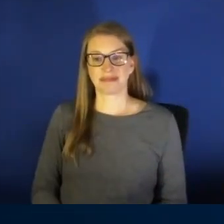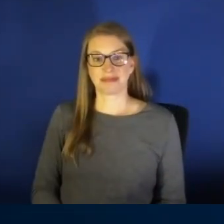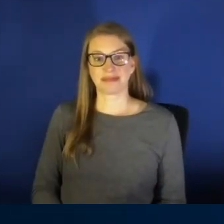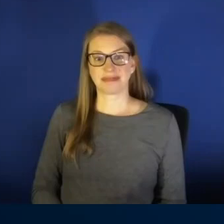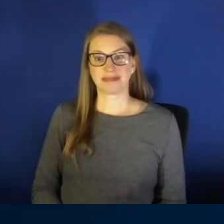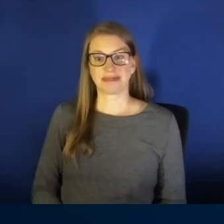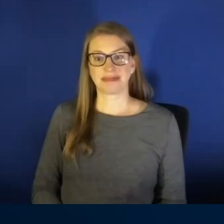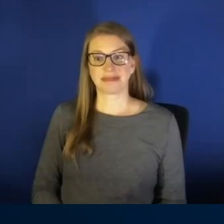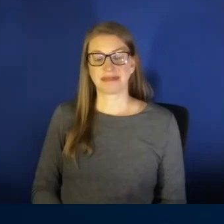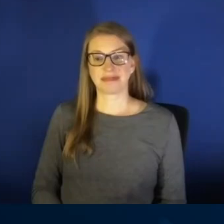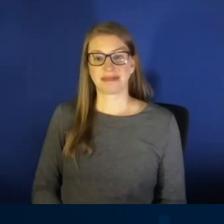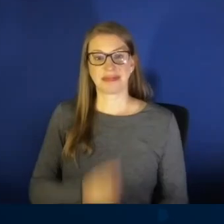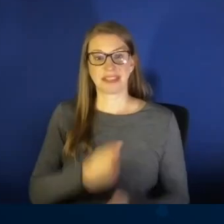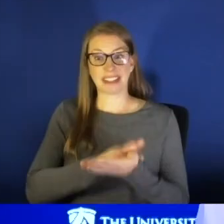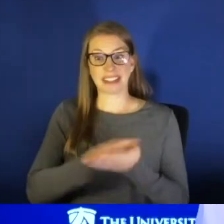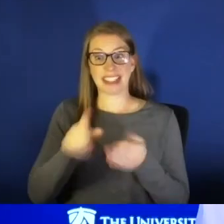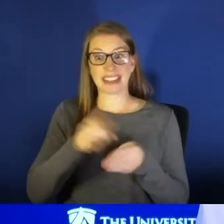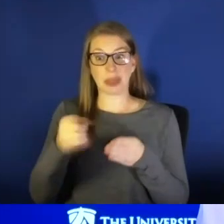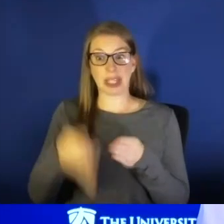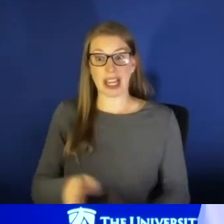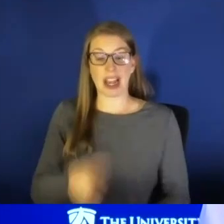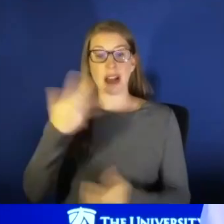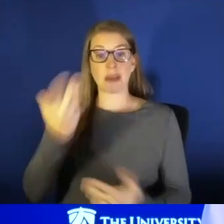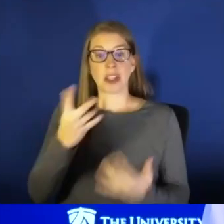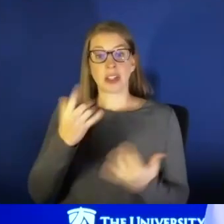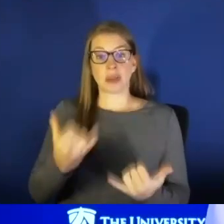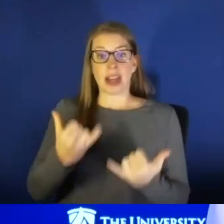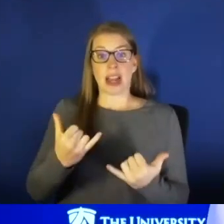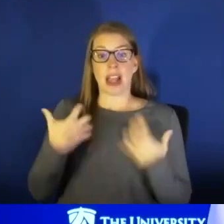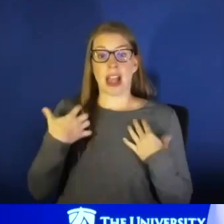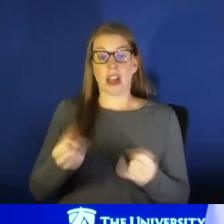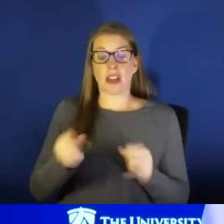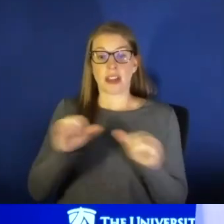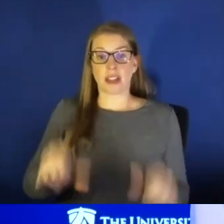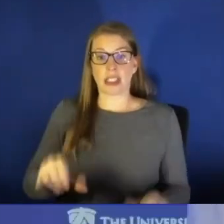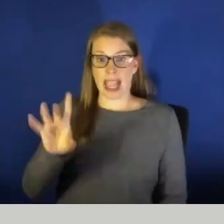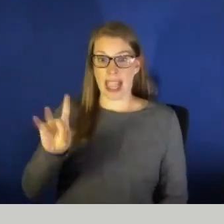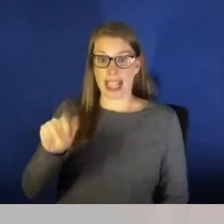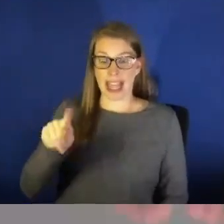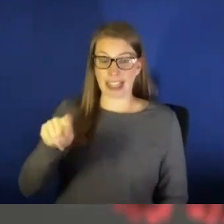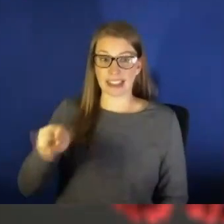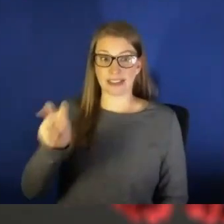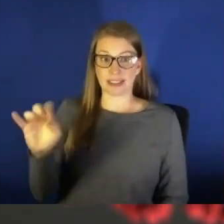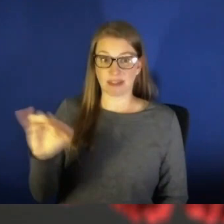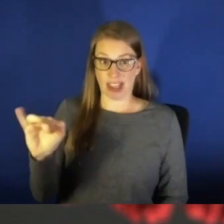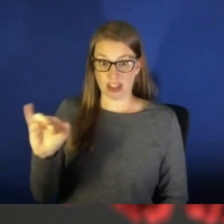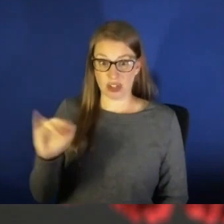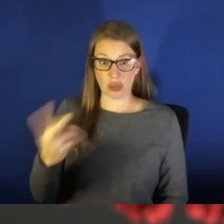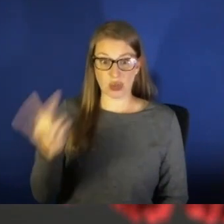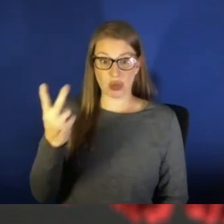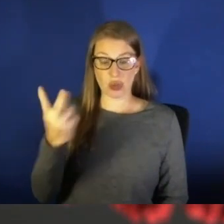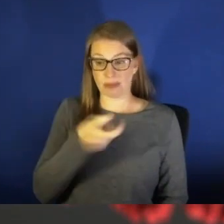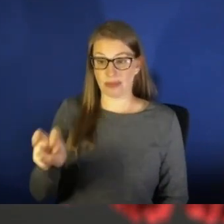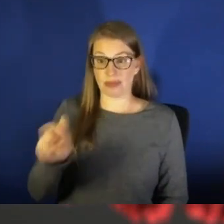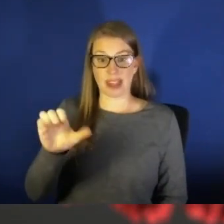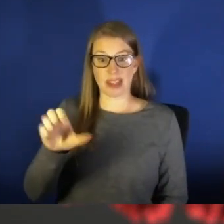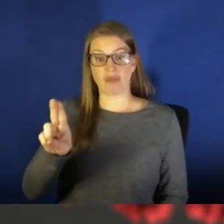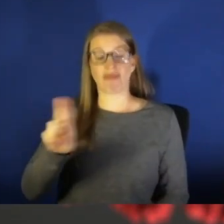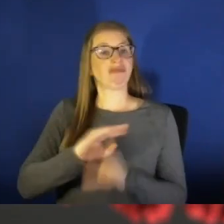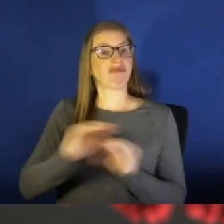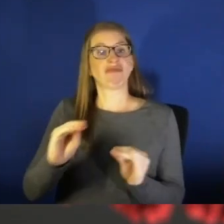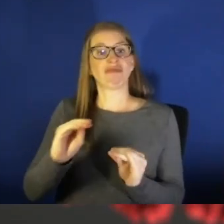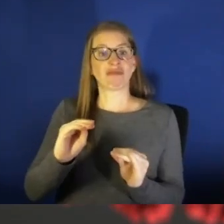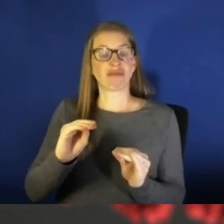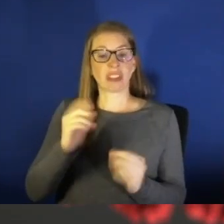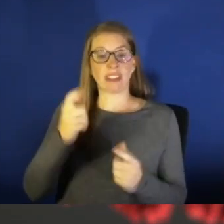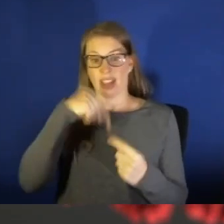a nice weekend. Yeah. So right now here at the health system, we have 8 active infections, 2 in the ICU, none on the ventilator, still 13 in that